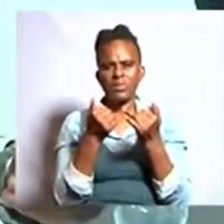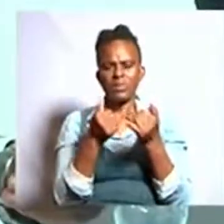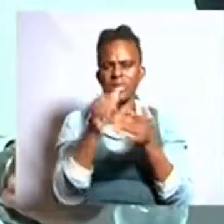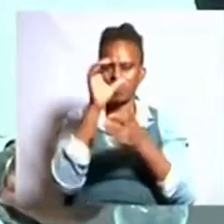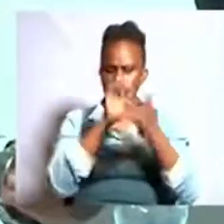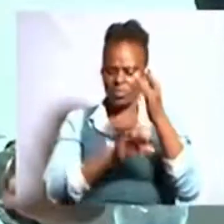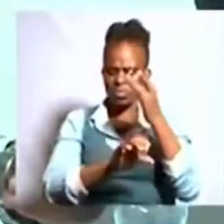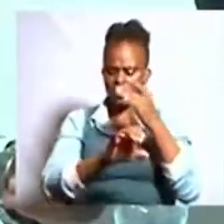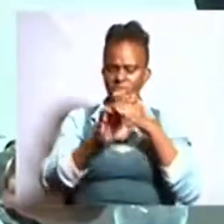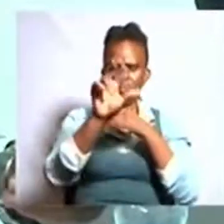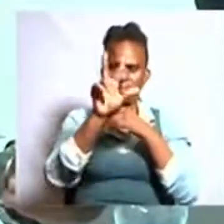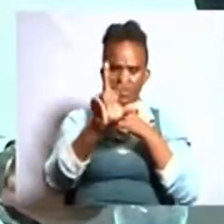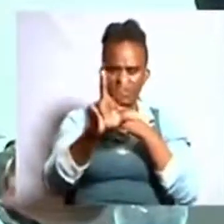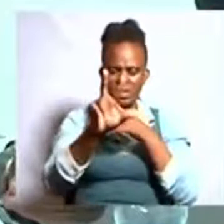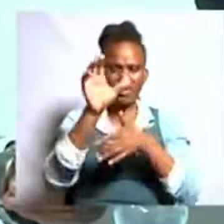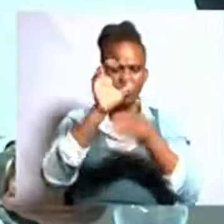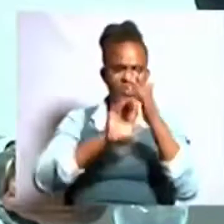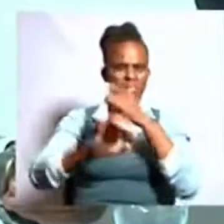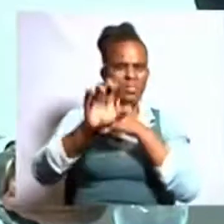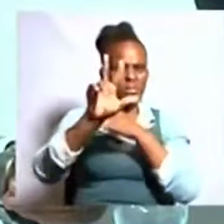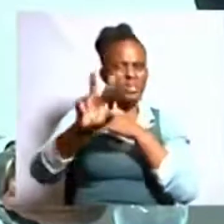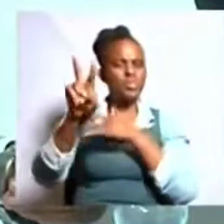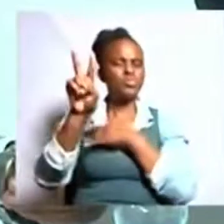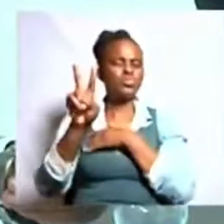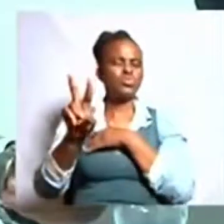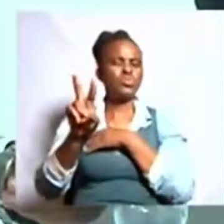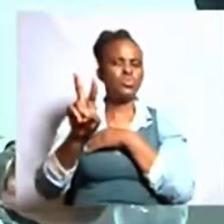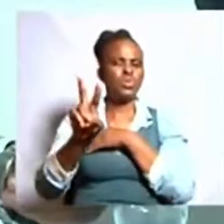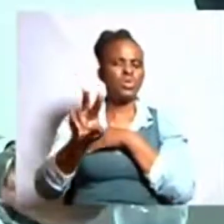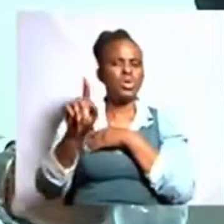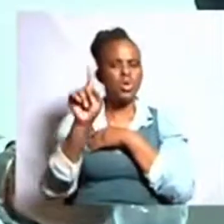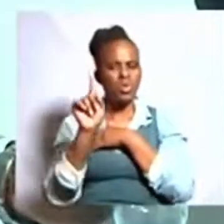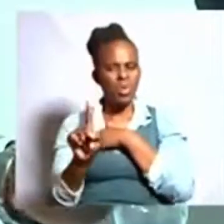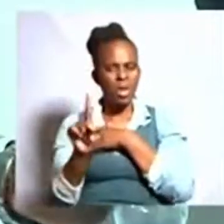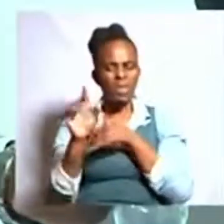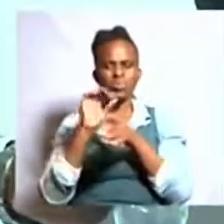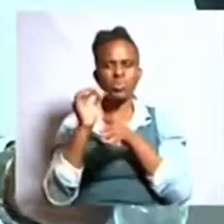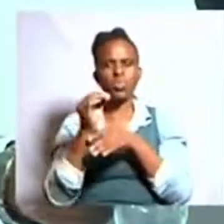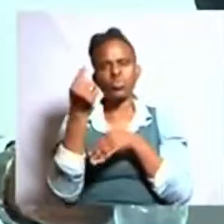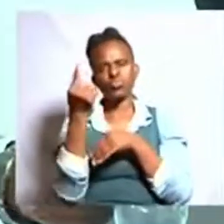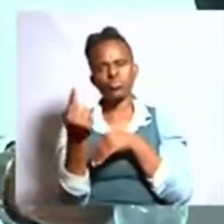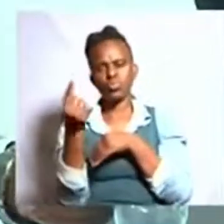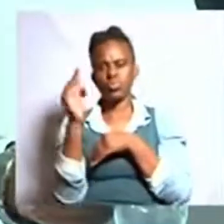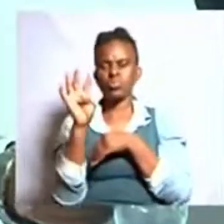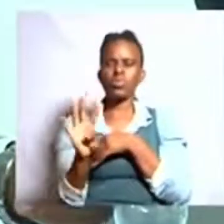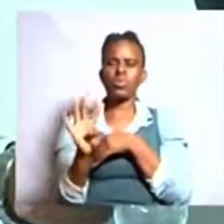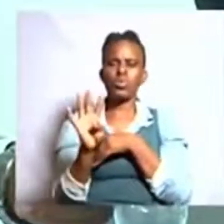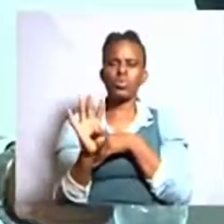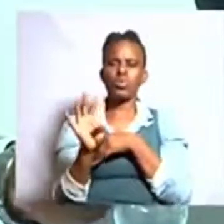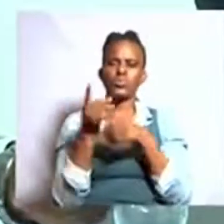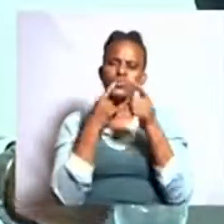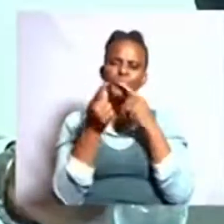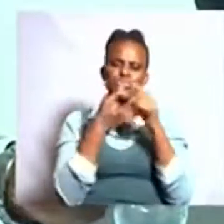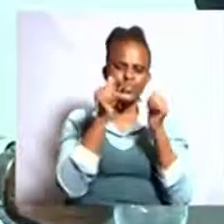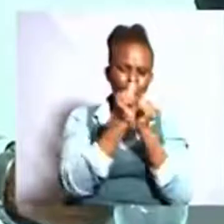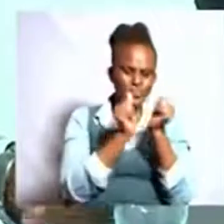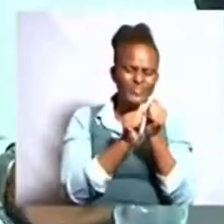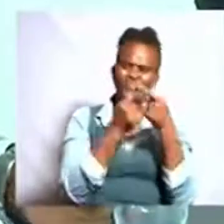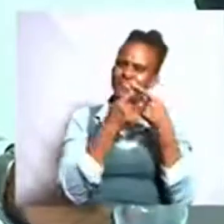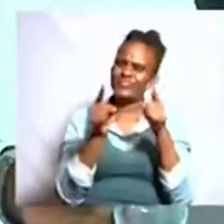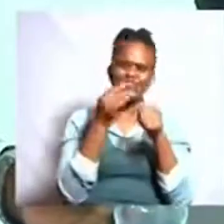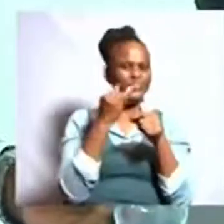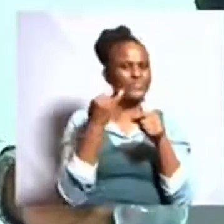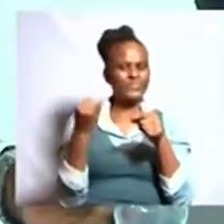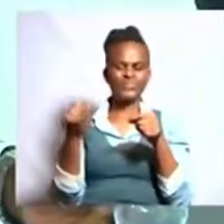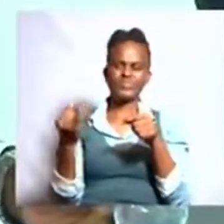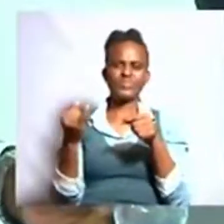clause 3, 2, 1 or 2, 2 and 4, they are talking about completely different